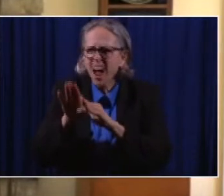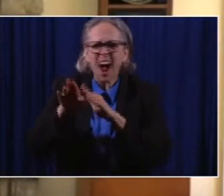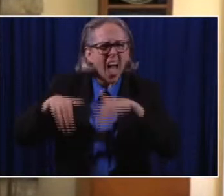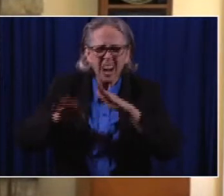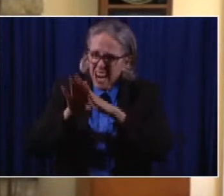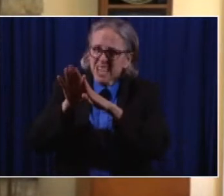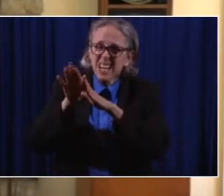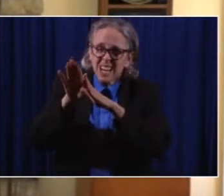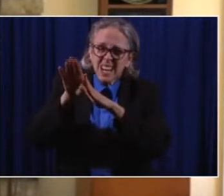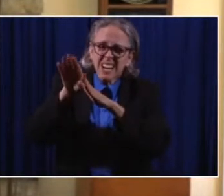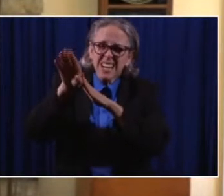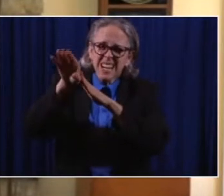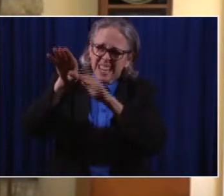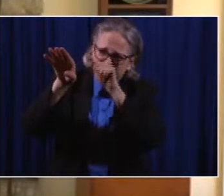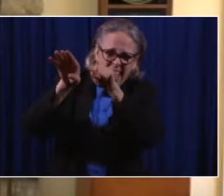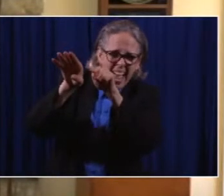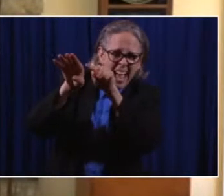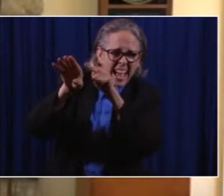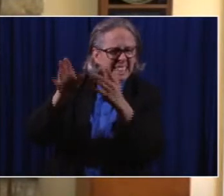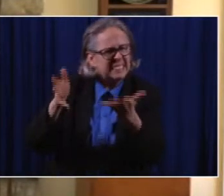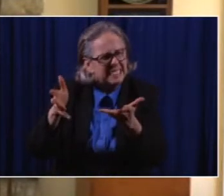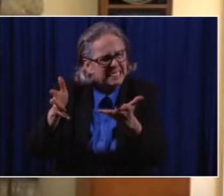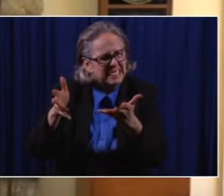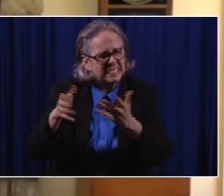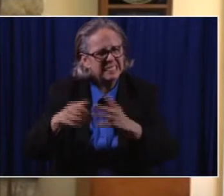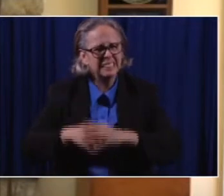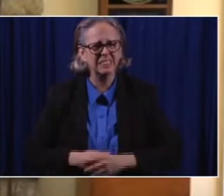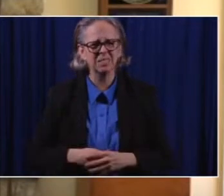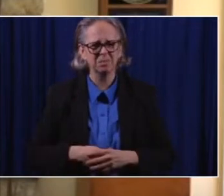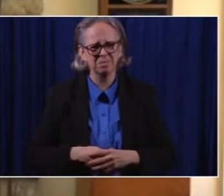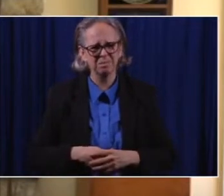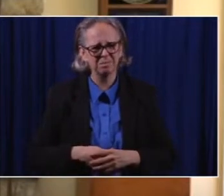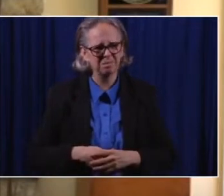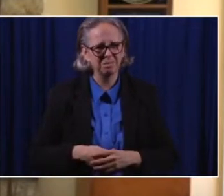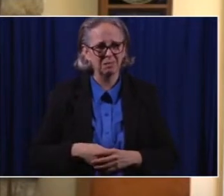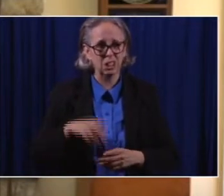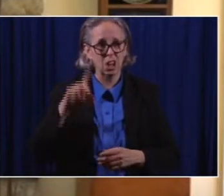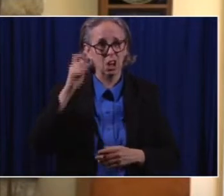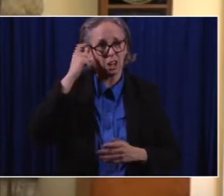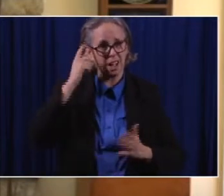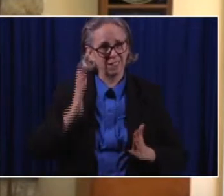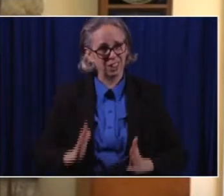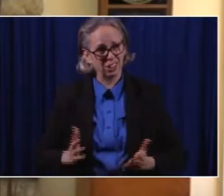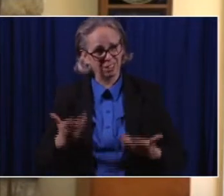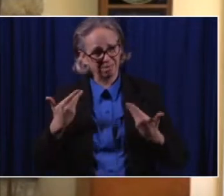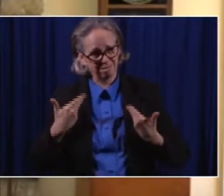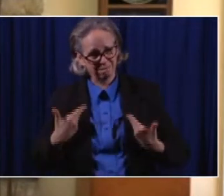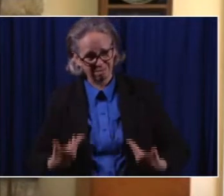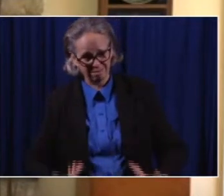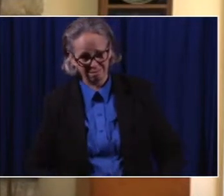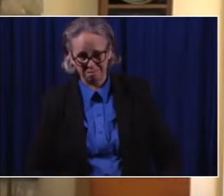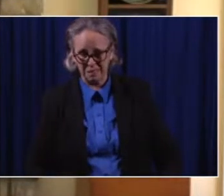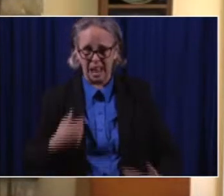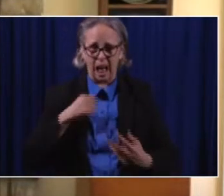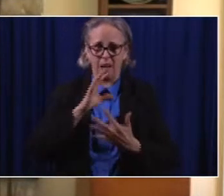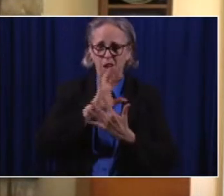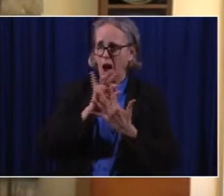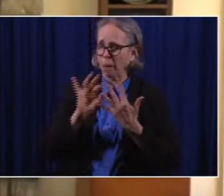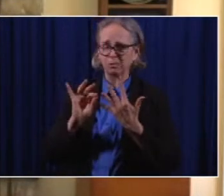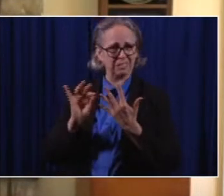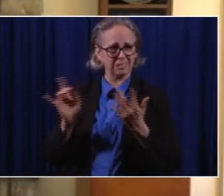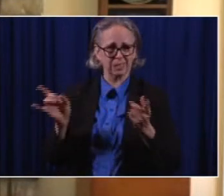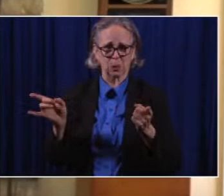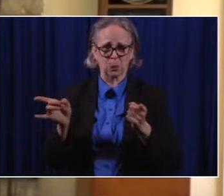it's not an option. The governor doesn't have an option to do something. We have to take action. It would be